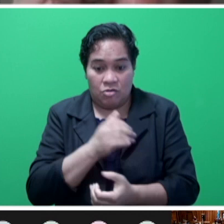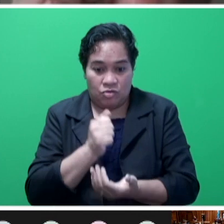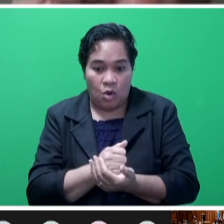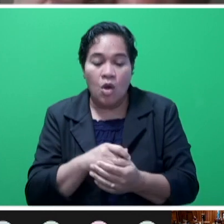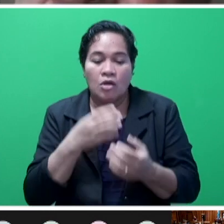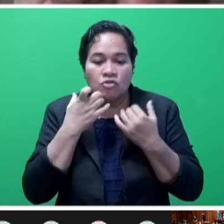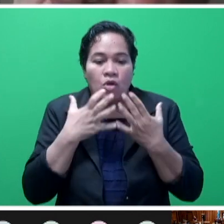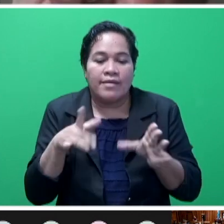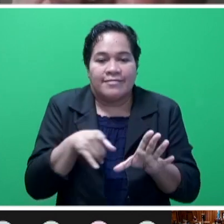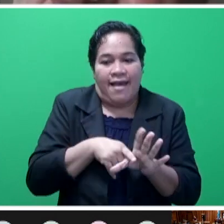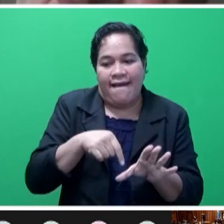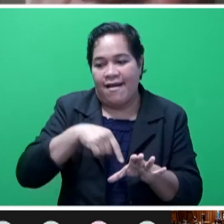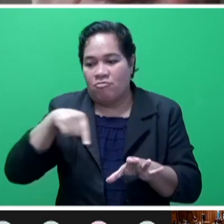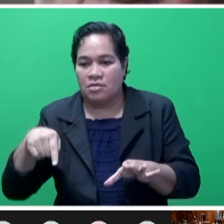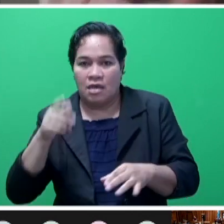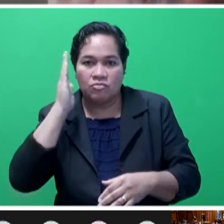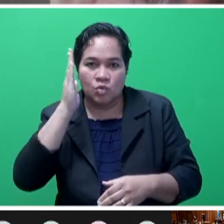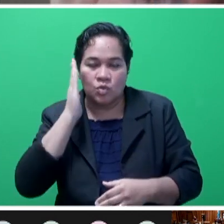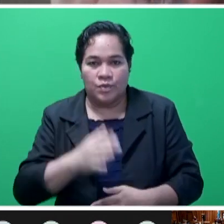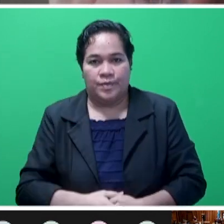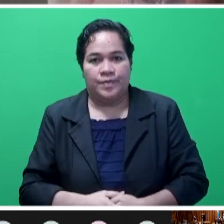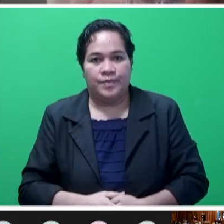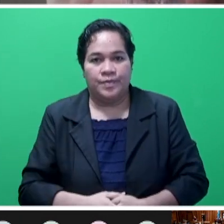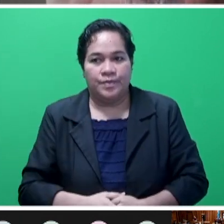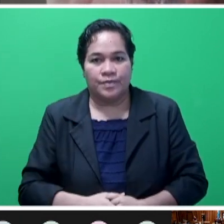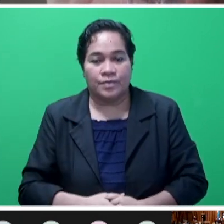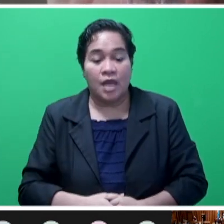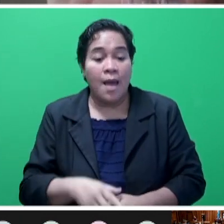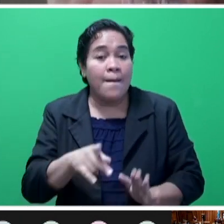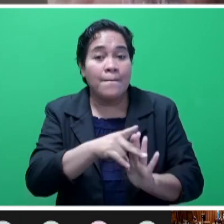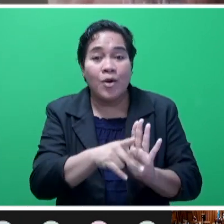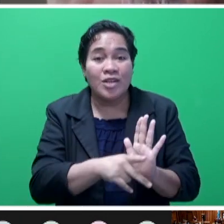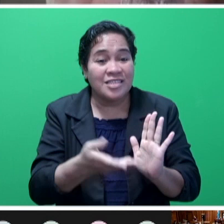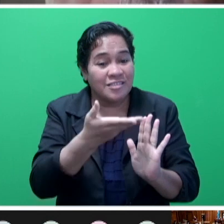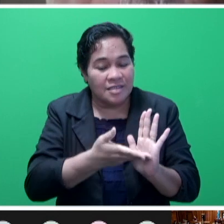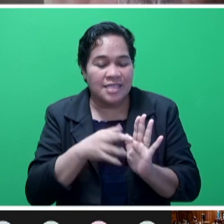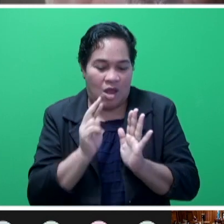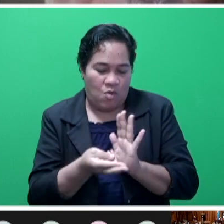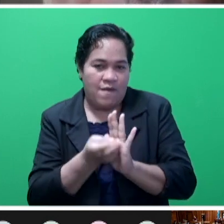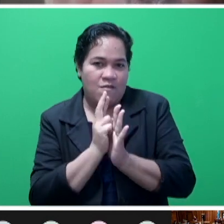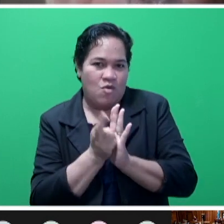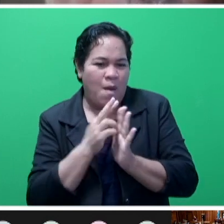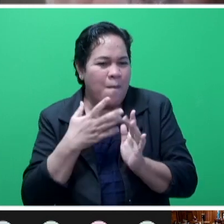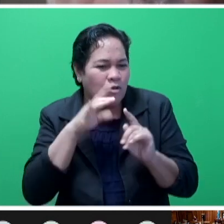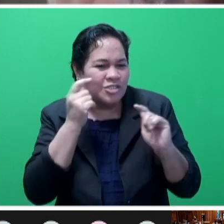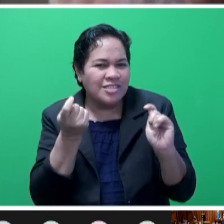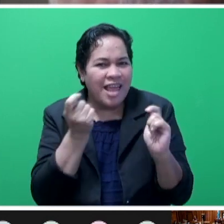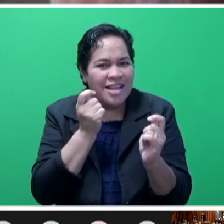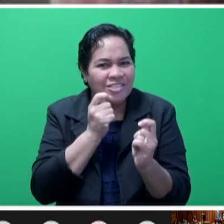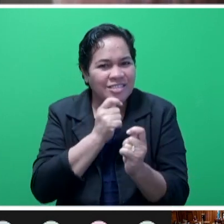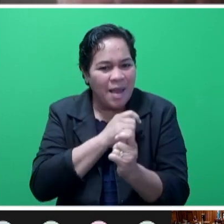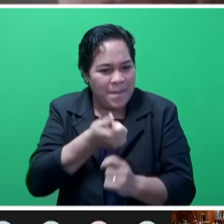the schools. Mr. Speaker, the policies are also under review because of the changing behavior of